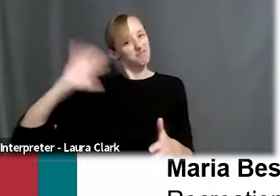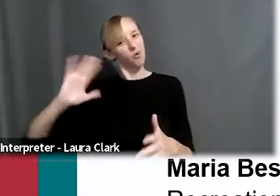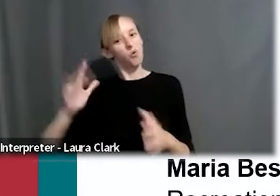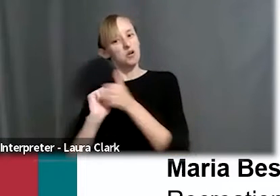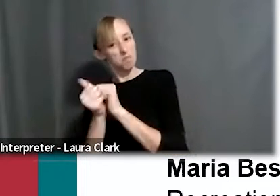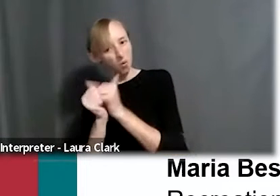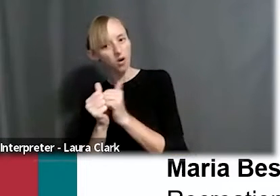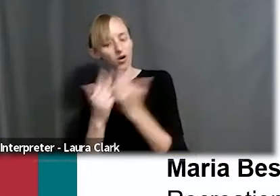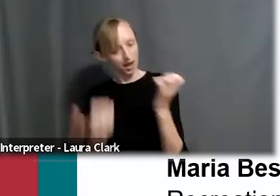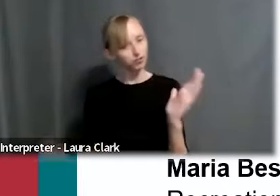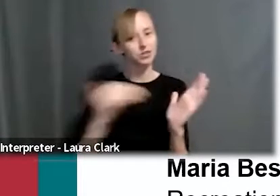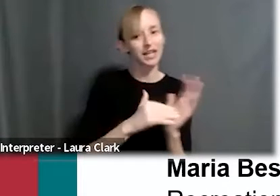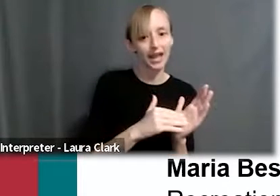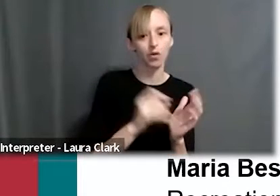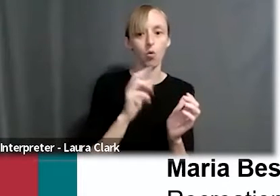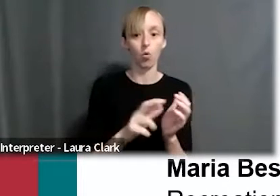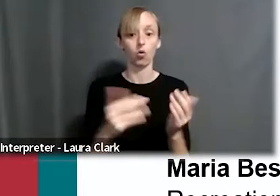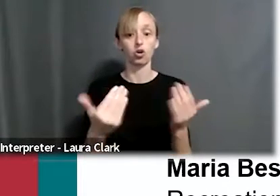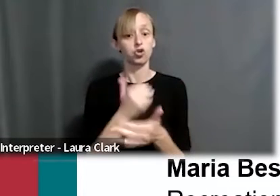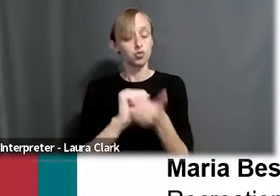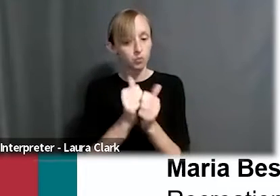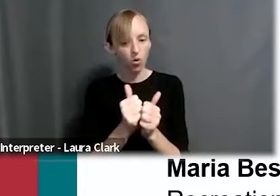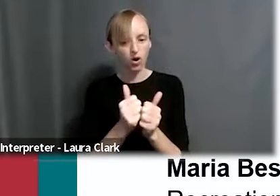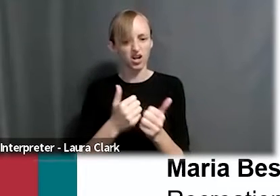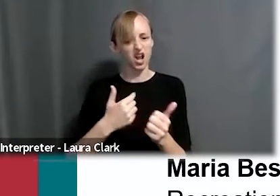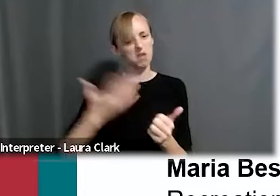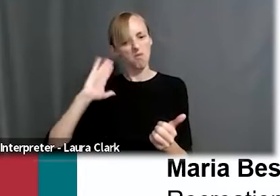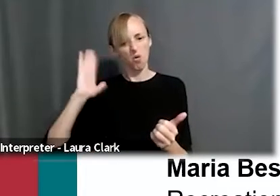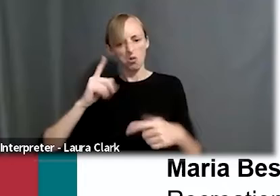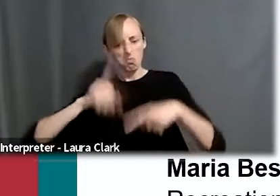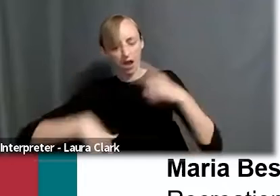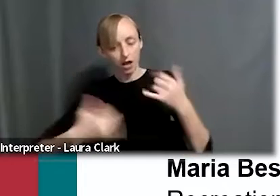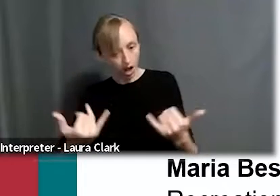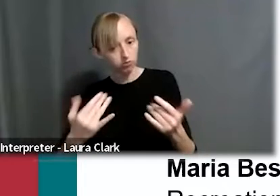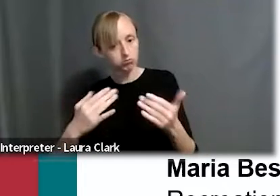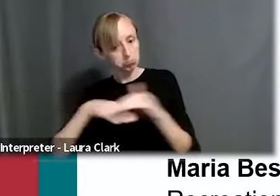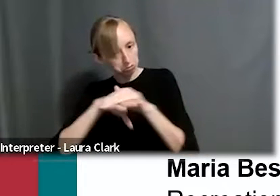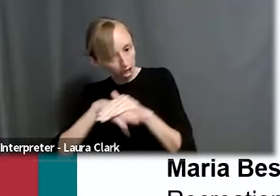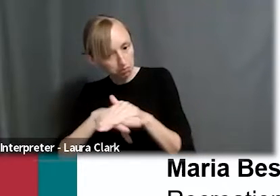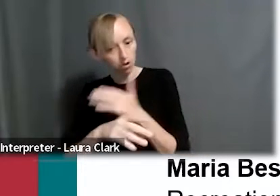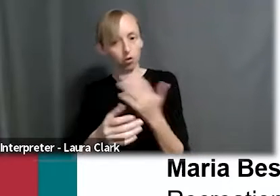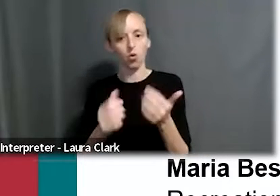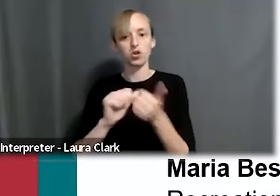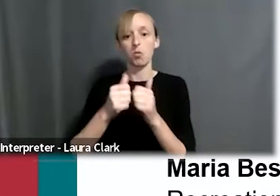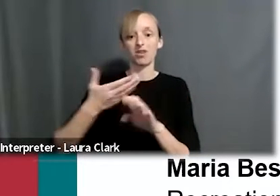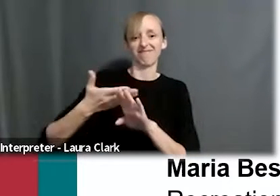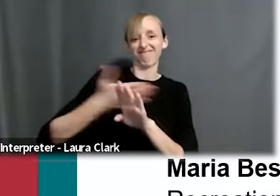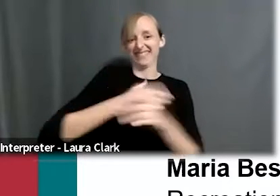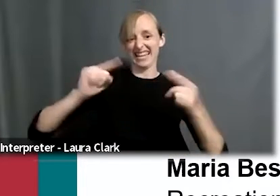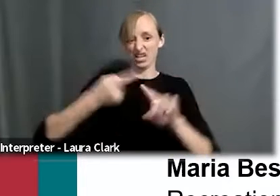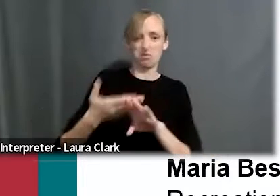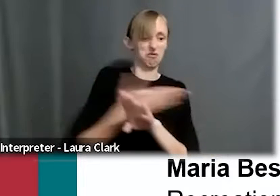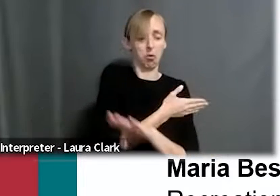introduced to something that they a new way of playing a sport, or introduced to a new sport that maybe they didn't play before they were injured